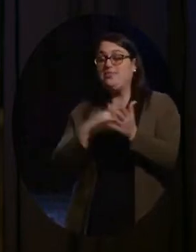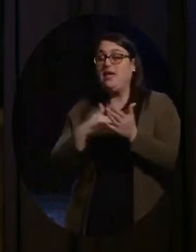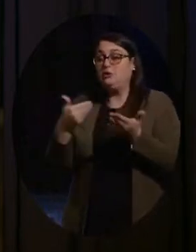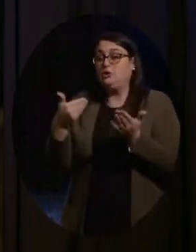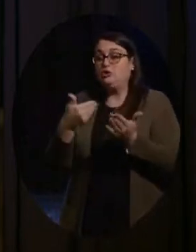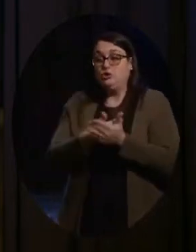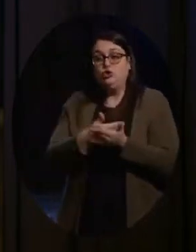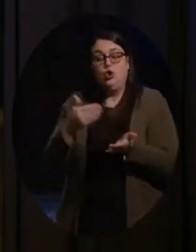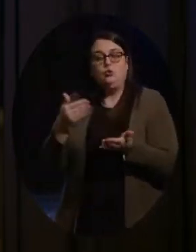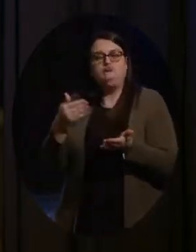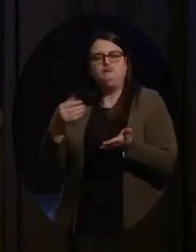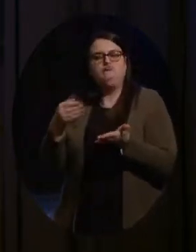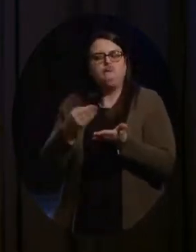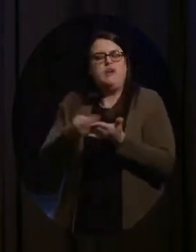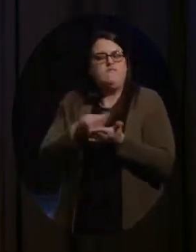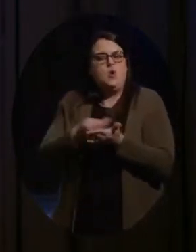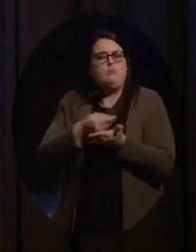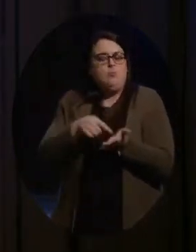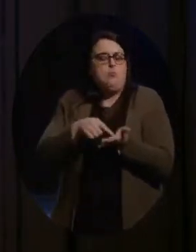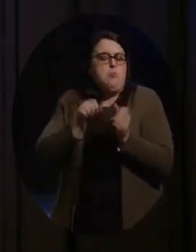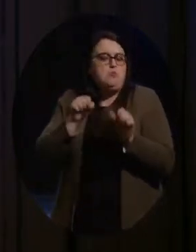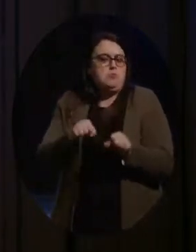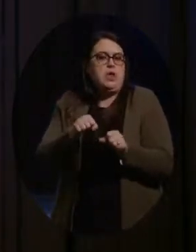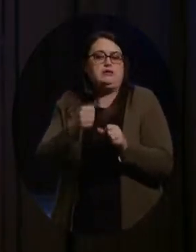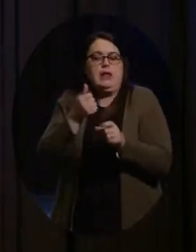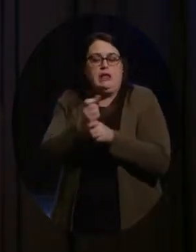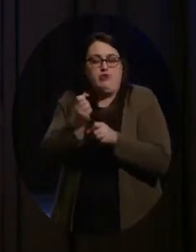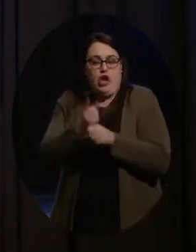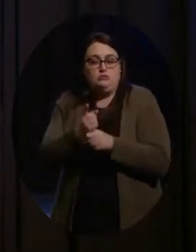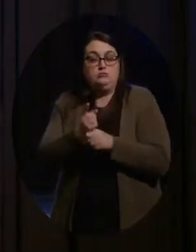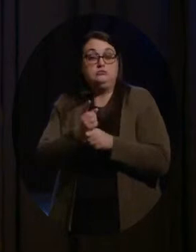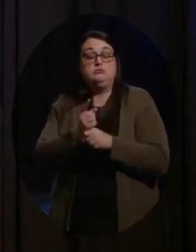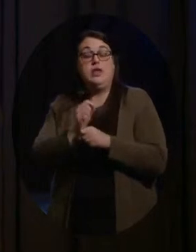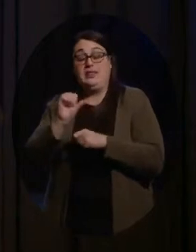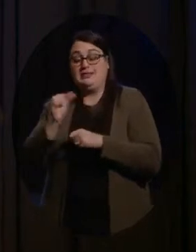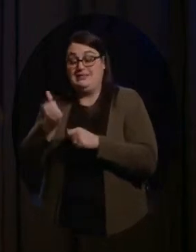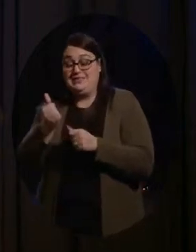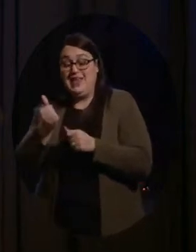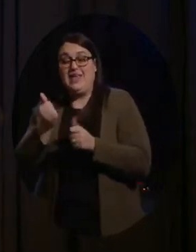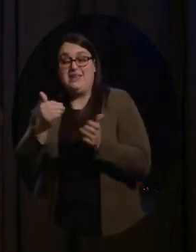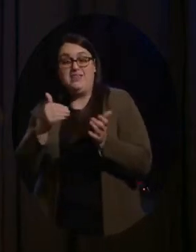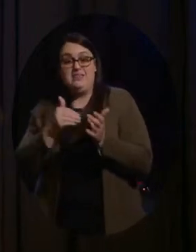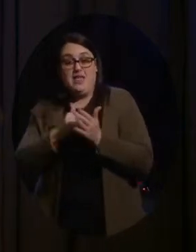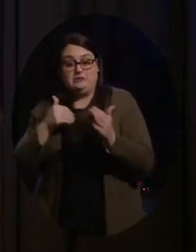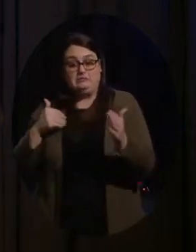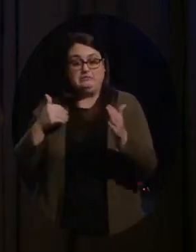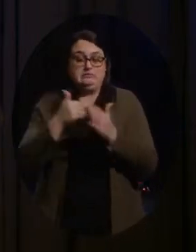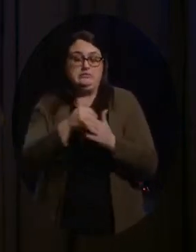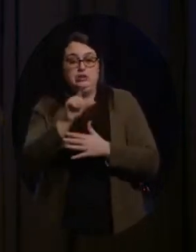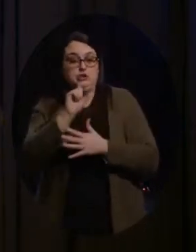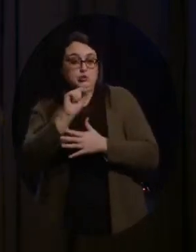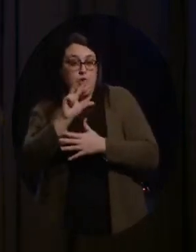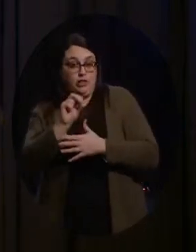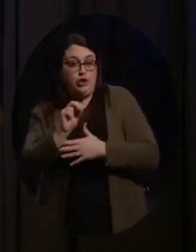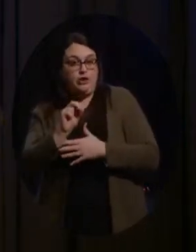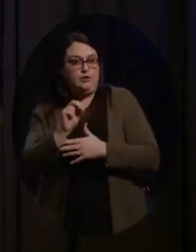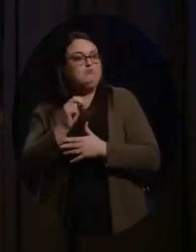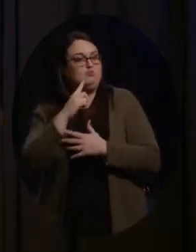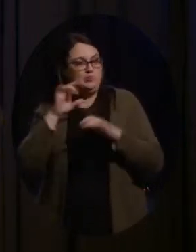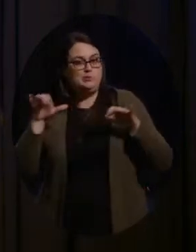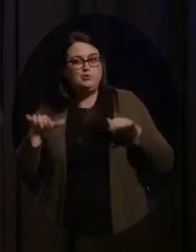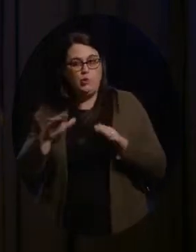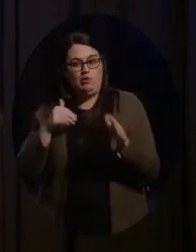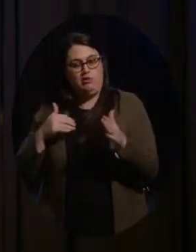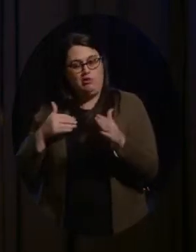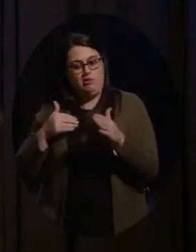new affordable rental units each year. That's 10,000 by 2030, and we're making good on that